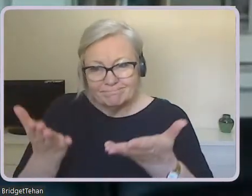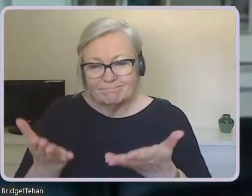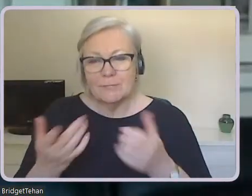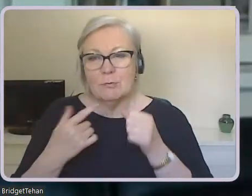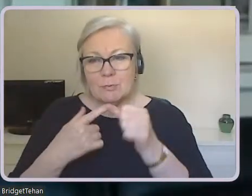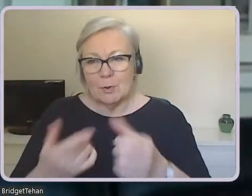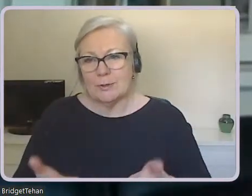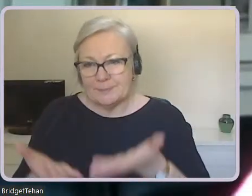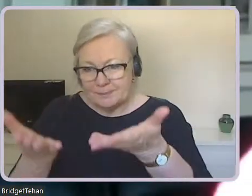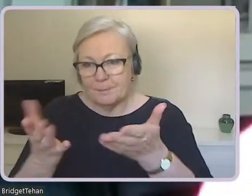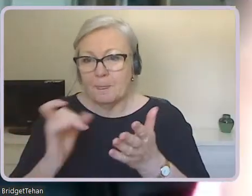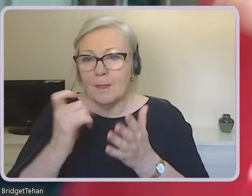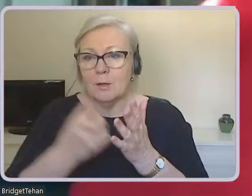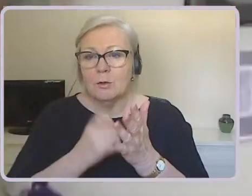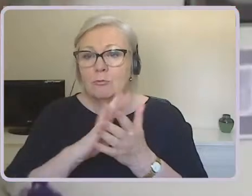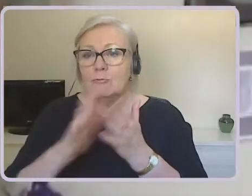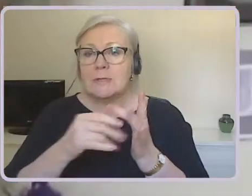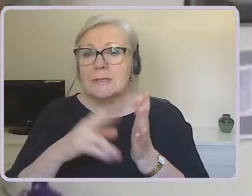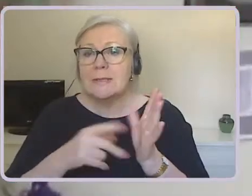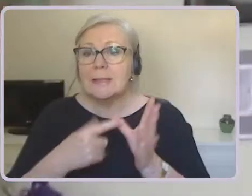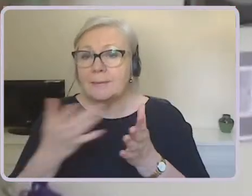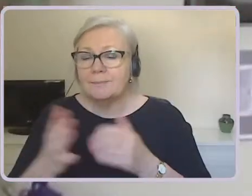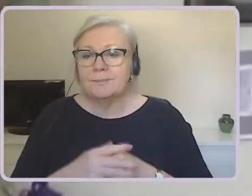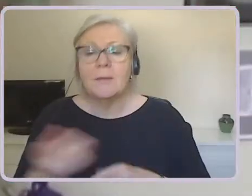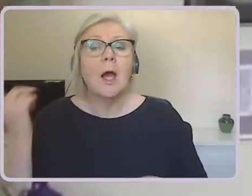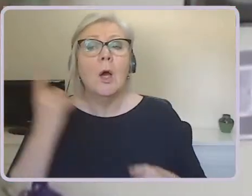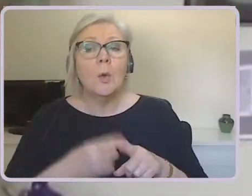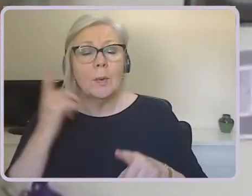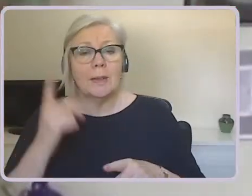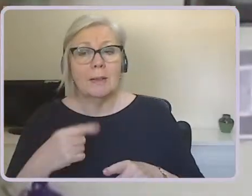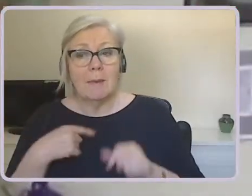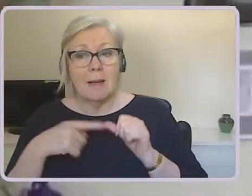I'll start with you. A quick response, yes.